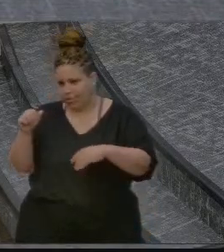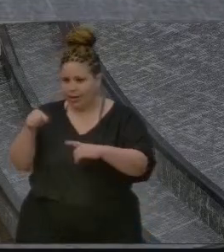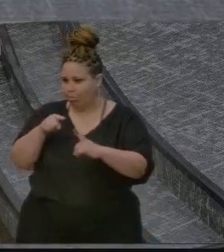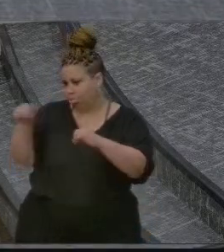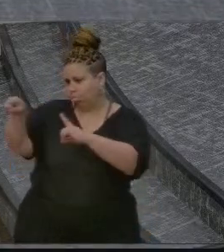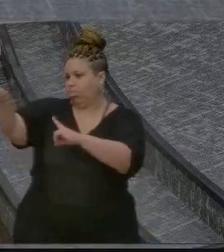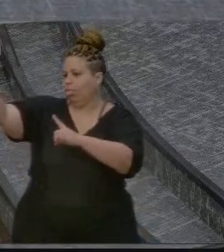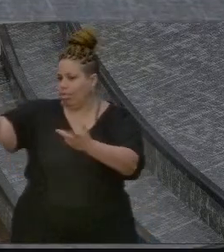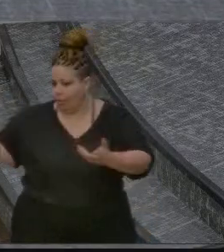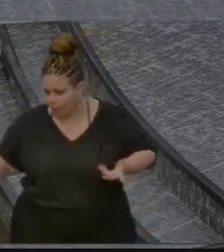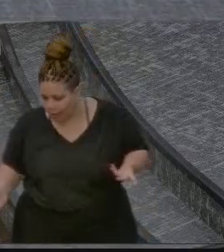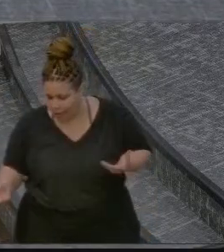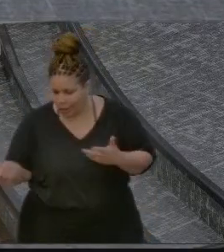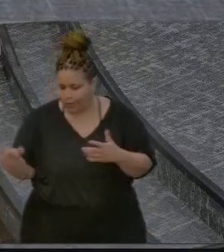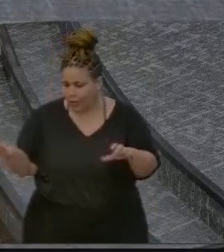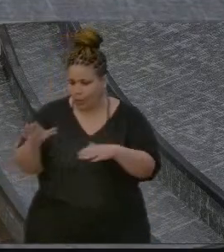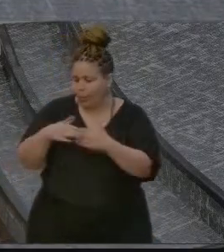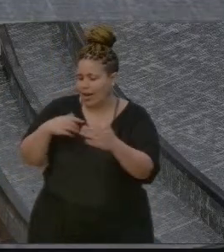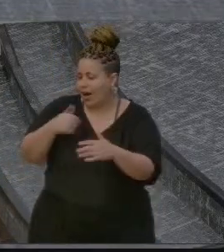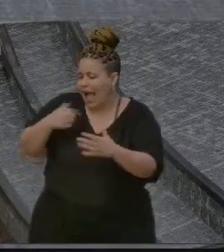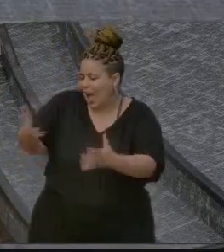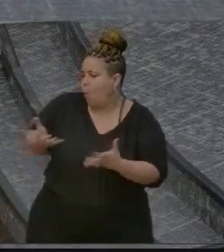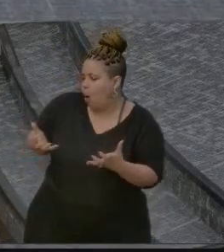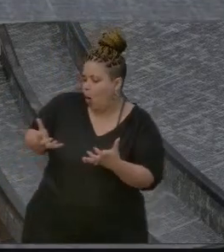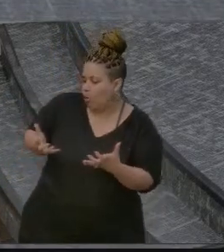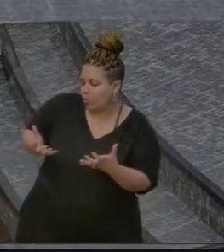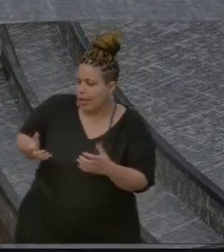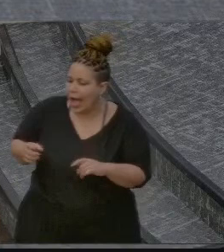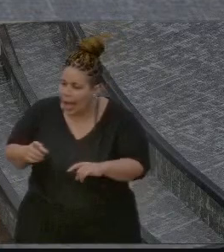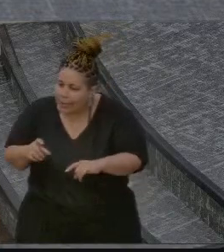not necessarily Lakeisha. It is, but it's not.